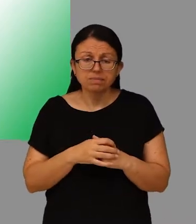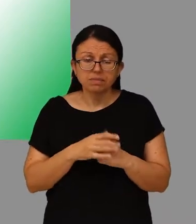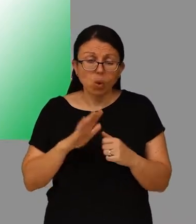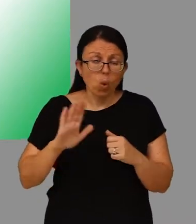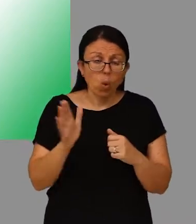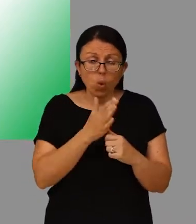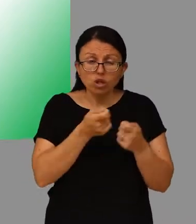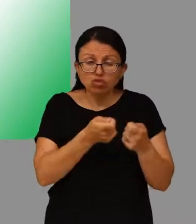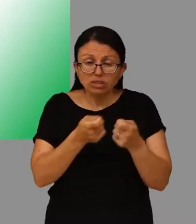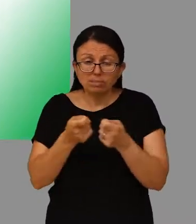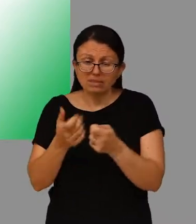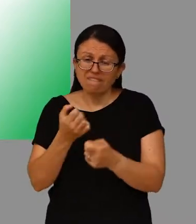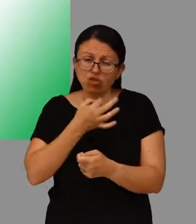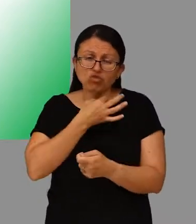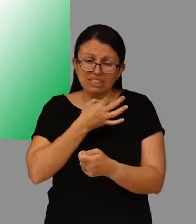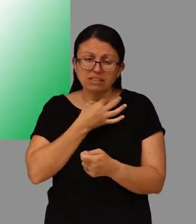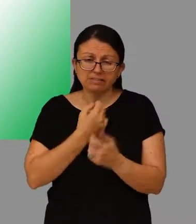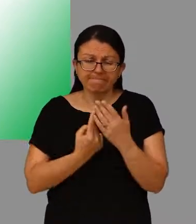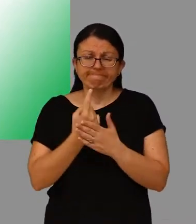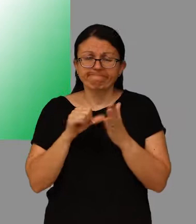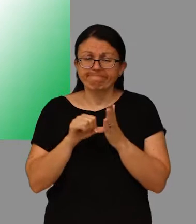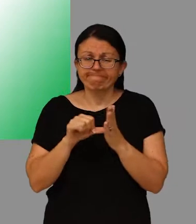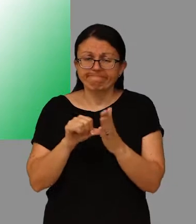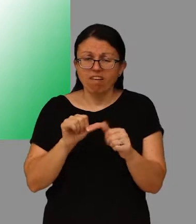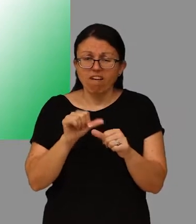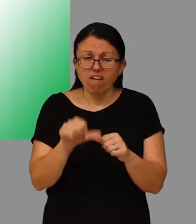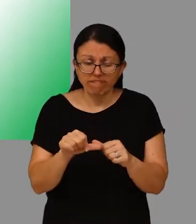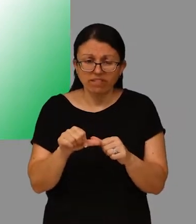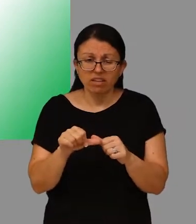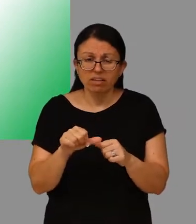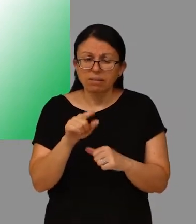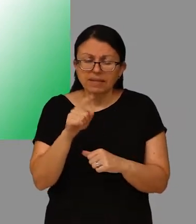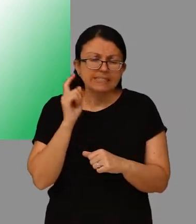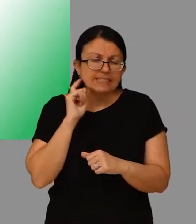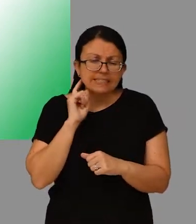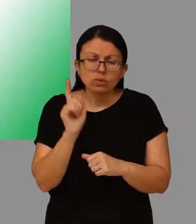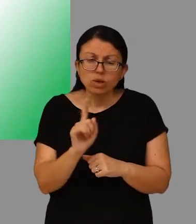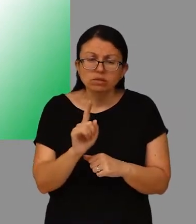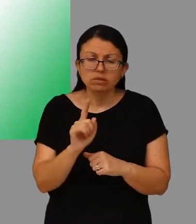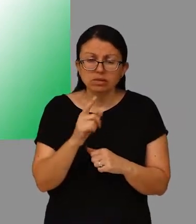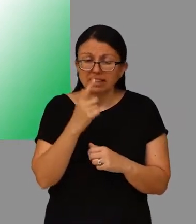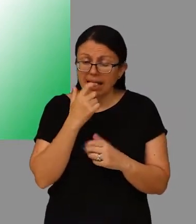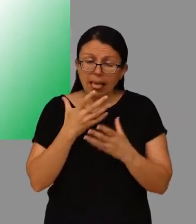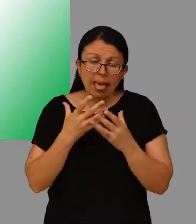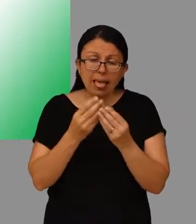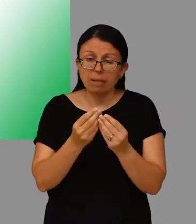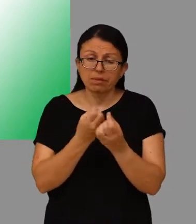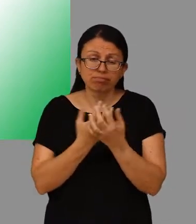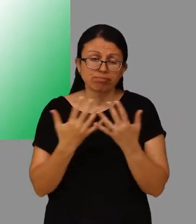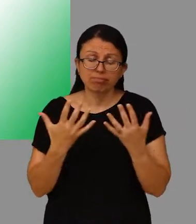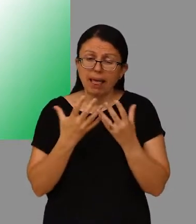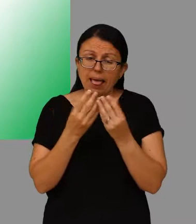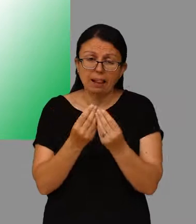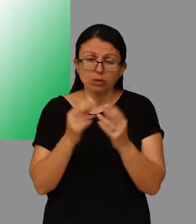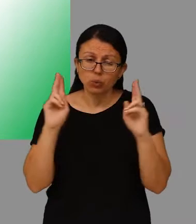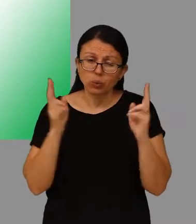With all of these treatments, there is the risk of side effects. Bear in mind that these days we can do an awful lot to help